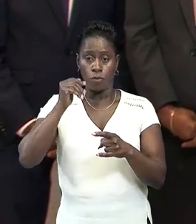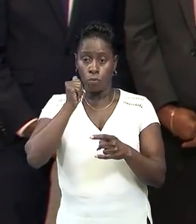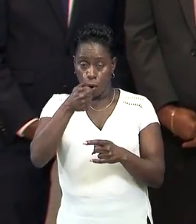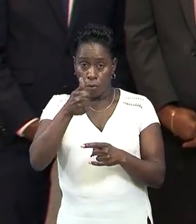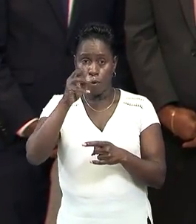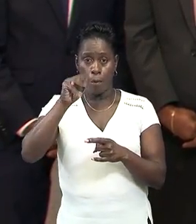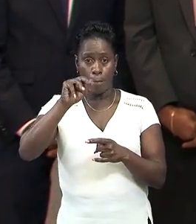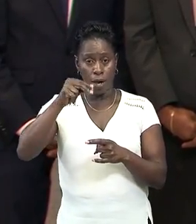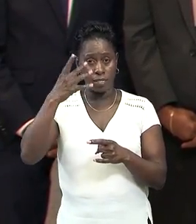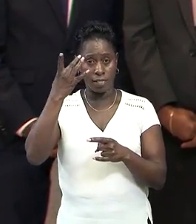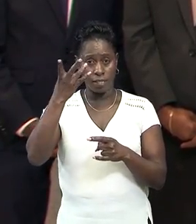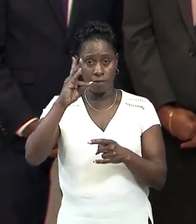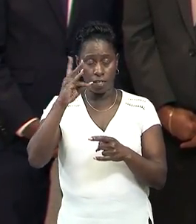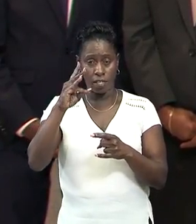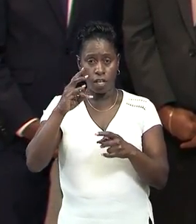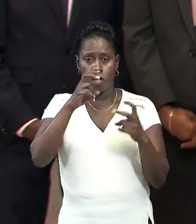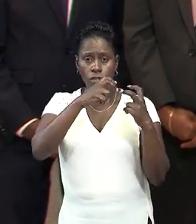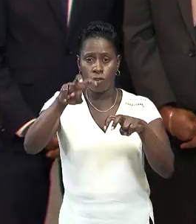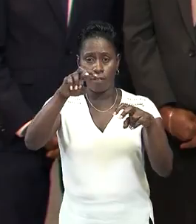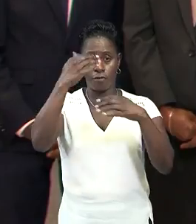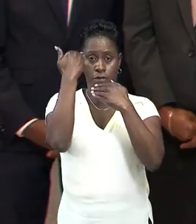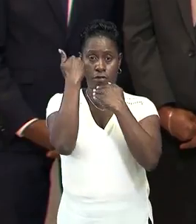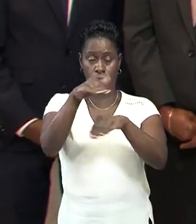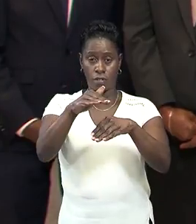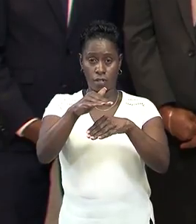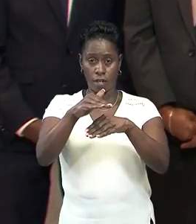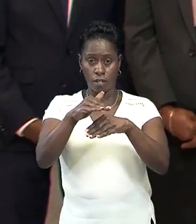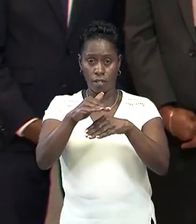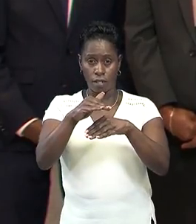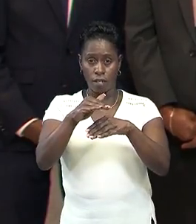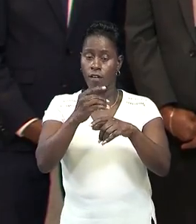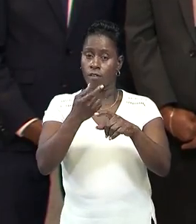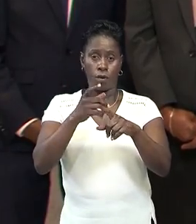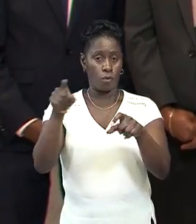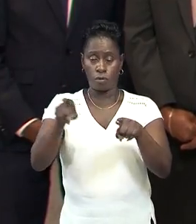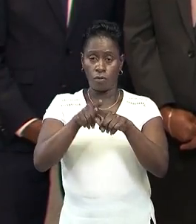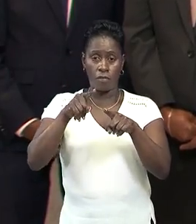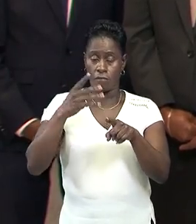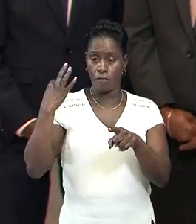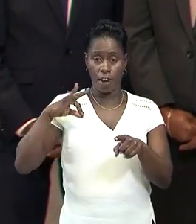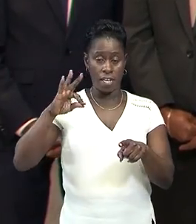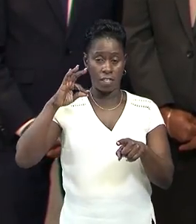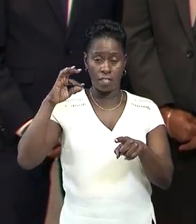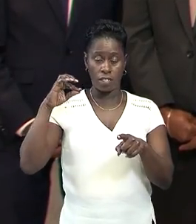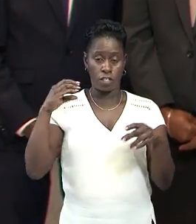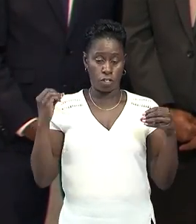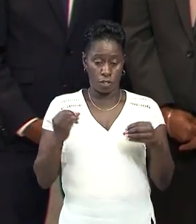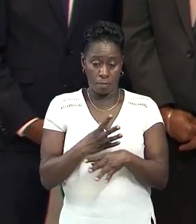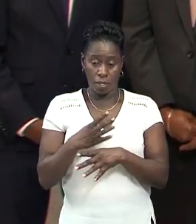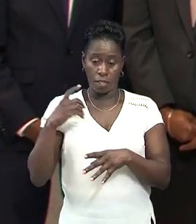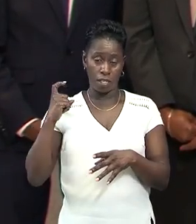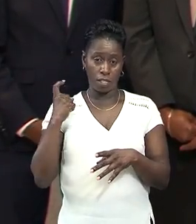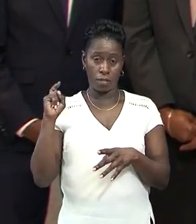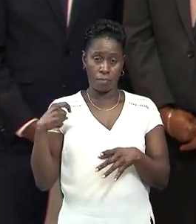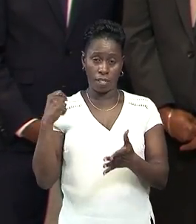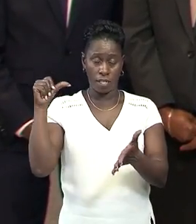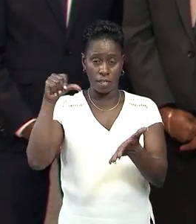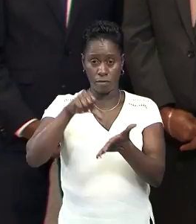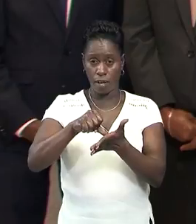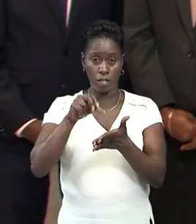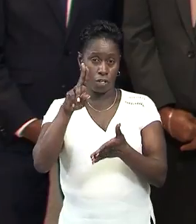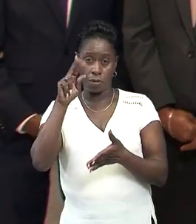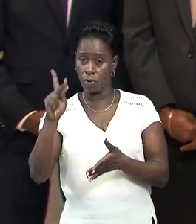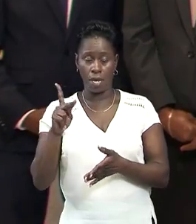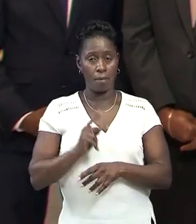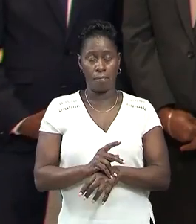2020, the travel restriction will be further expanded to mainland France, Germany, Spain, Iran, and the